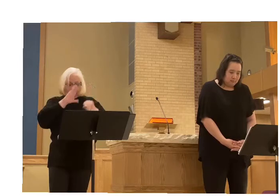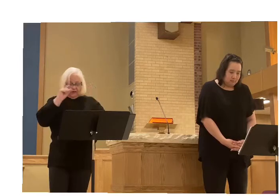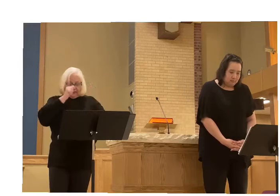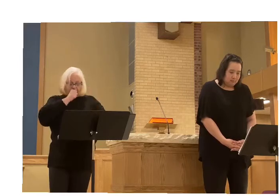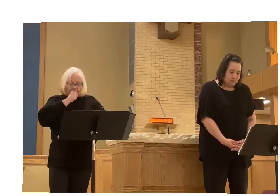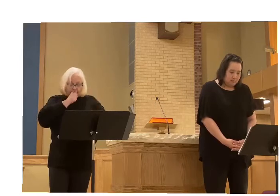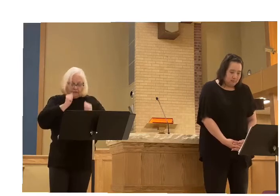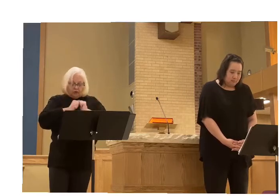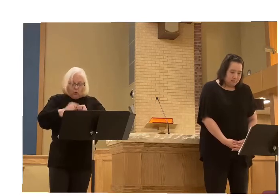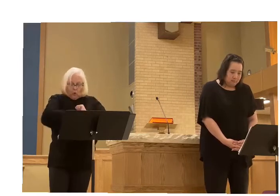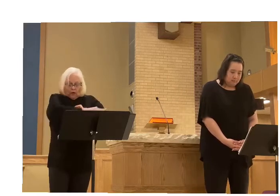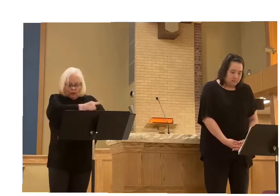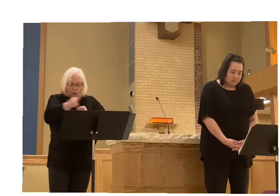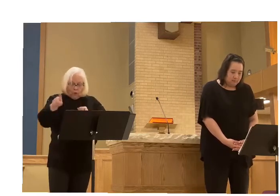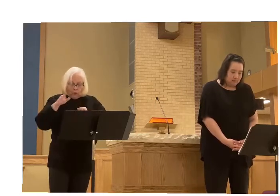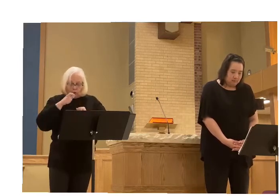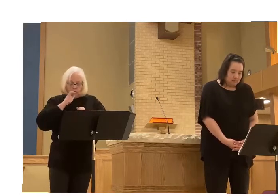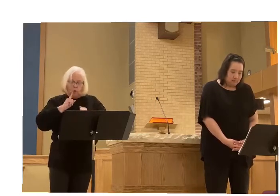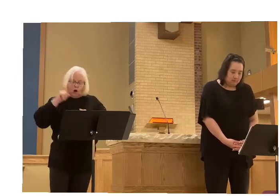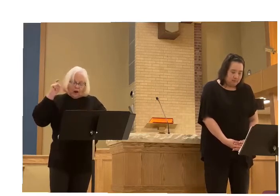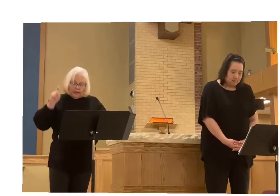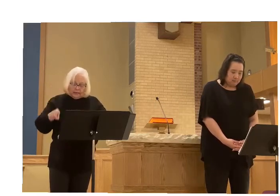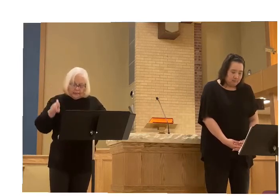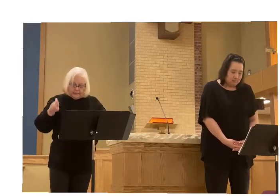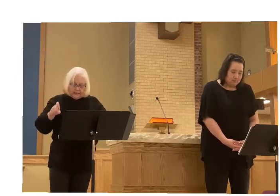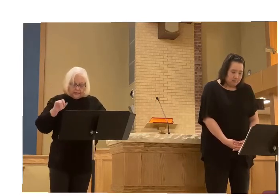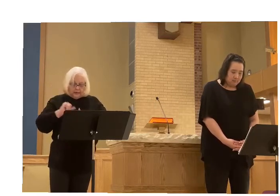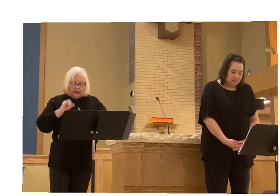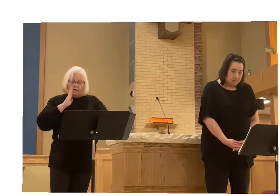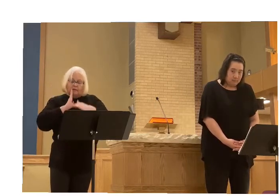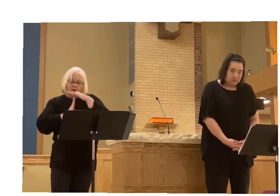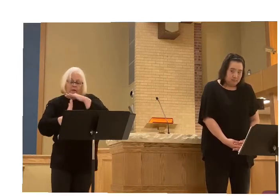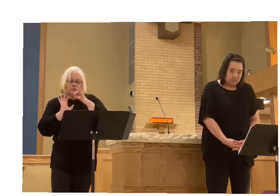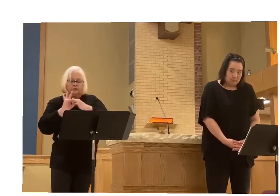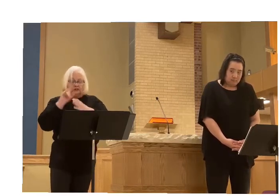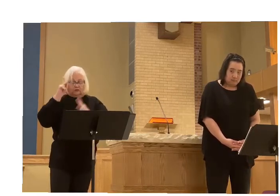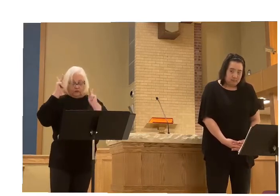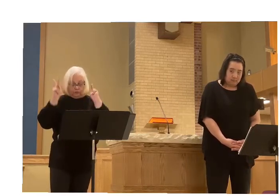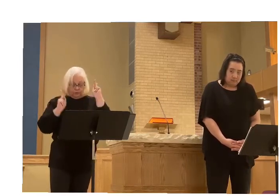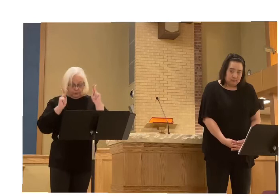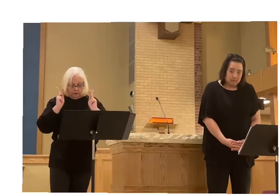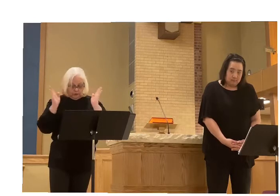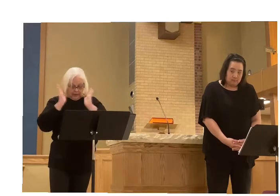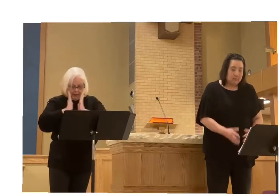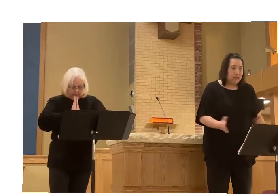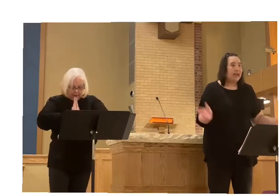with those who are in need, the least of your people. Amen.